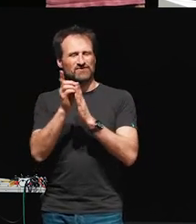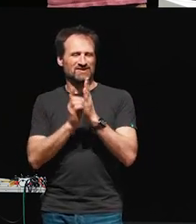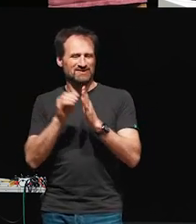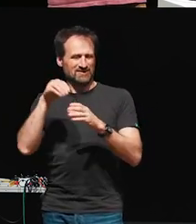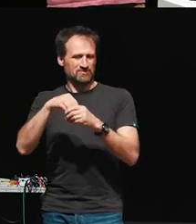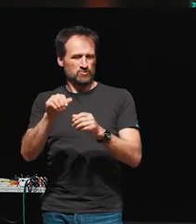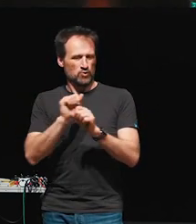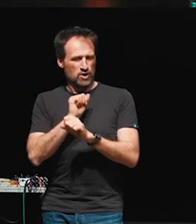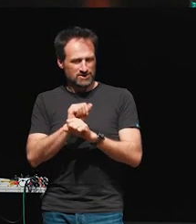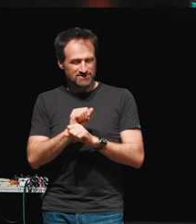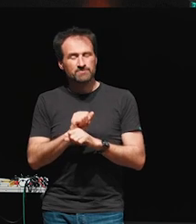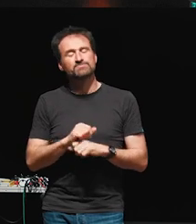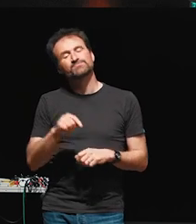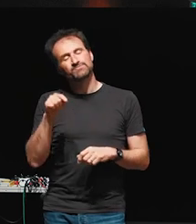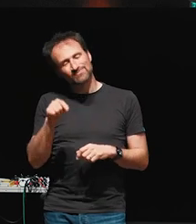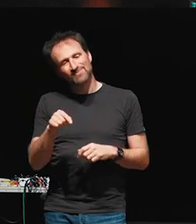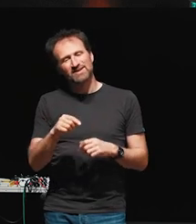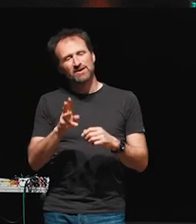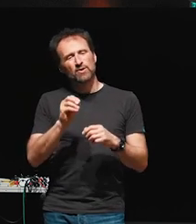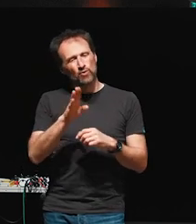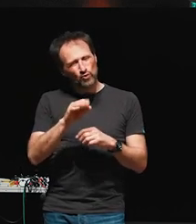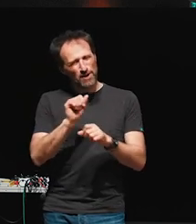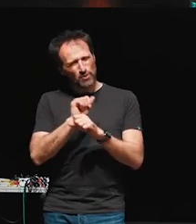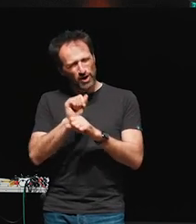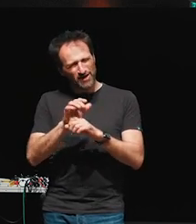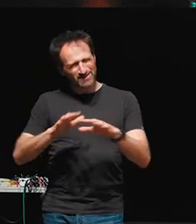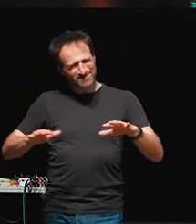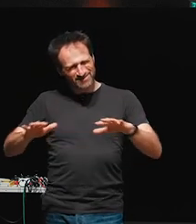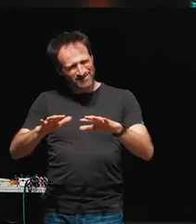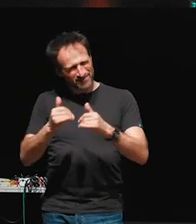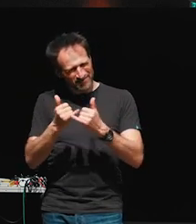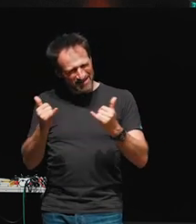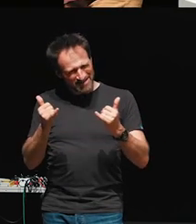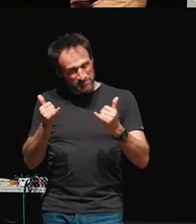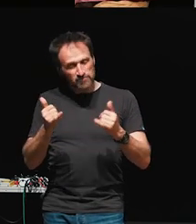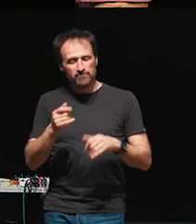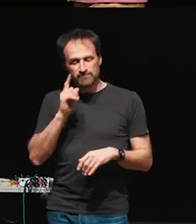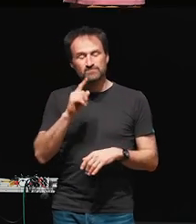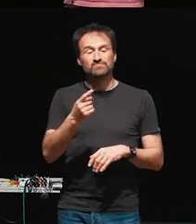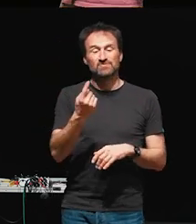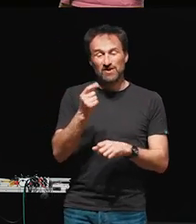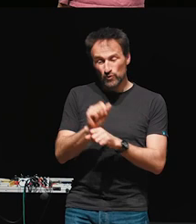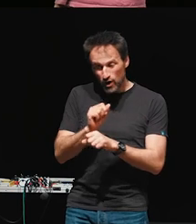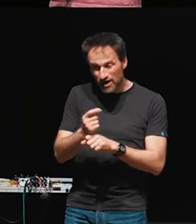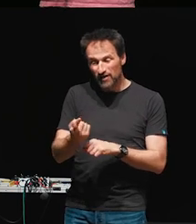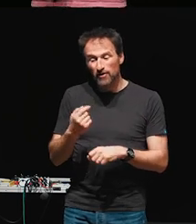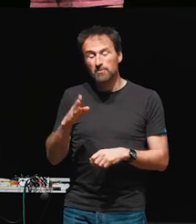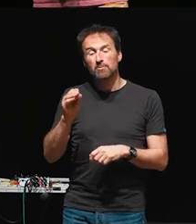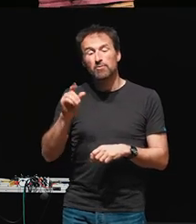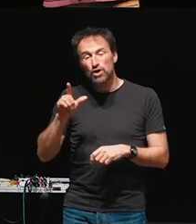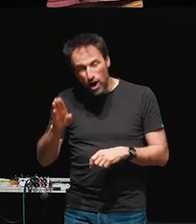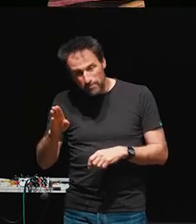solution, at least in terms of web worker things. And that is, you create a worker from a blob URL of a